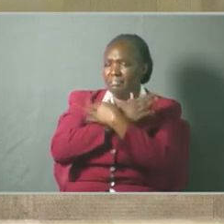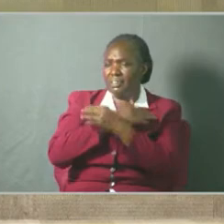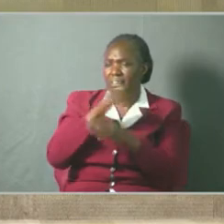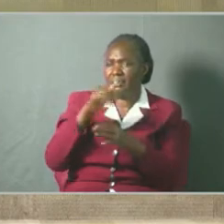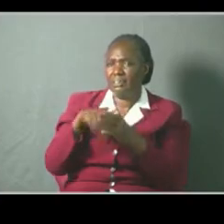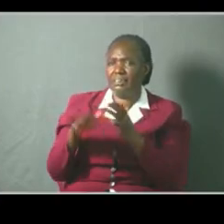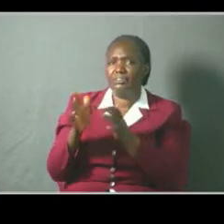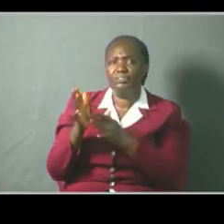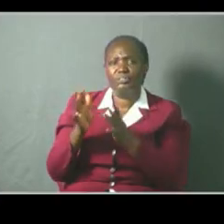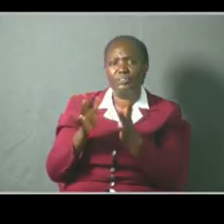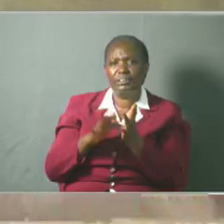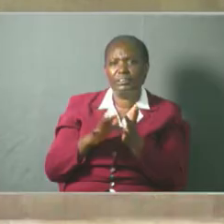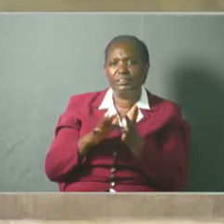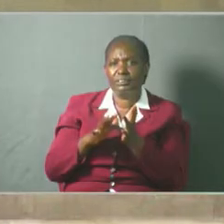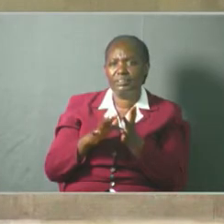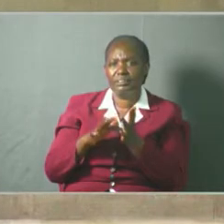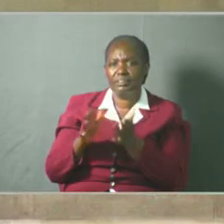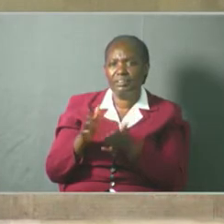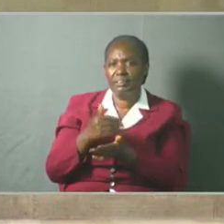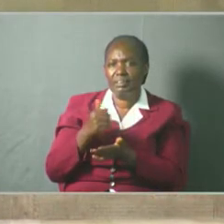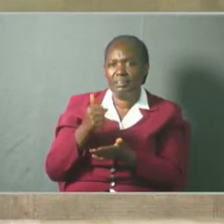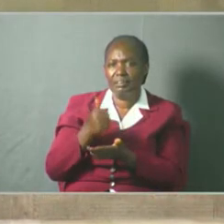crying